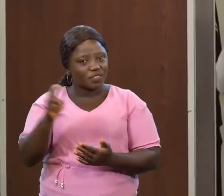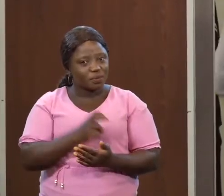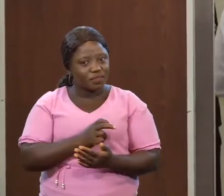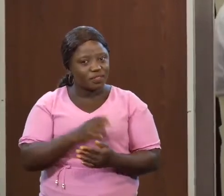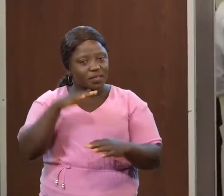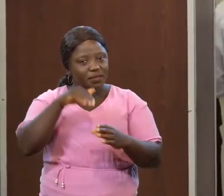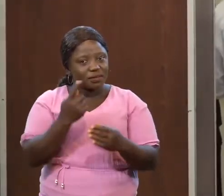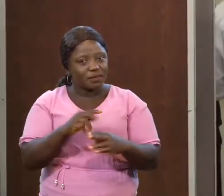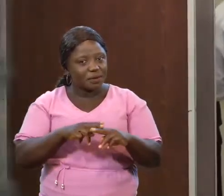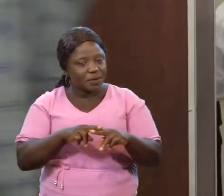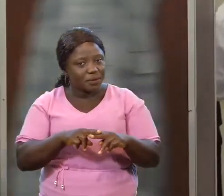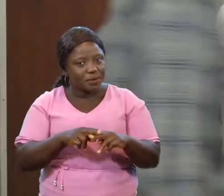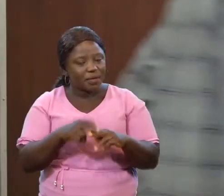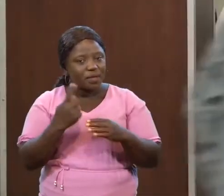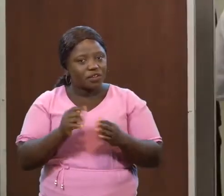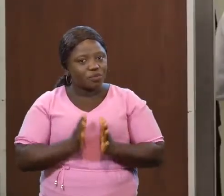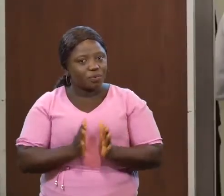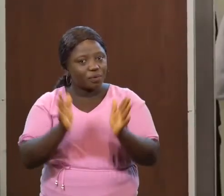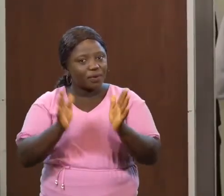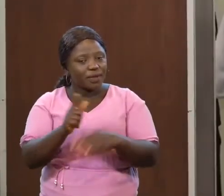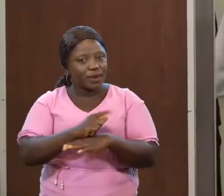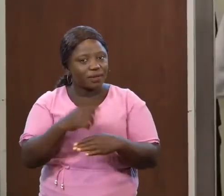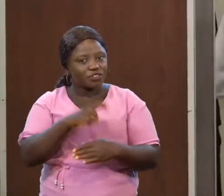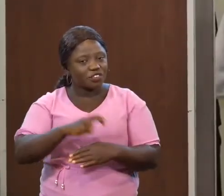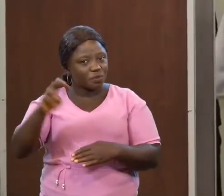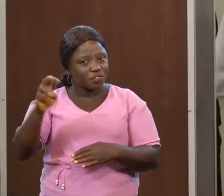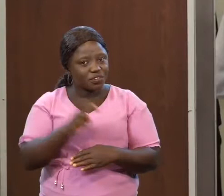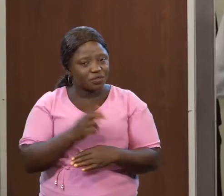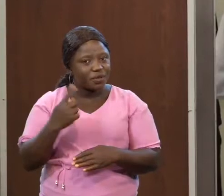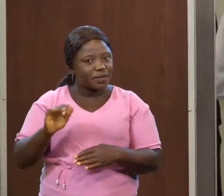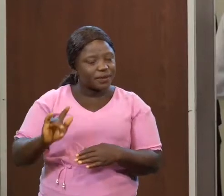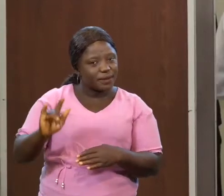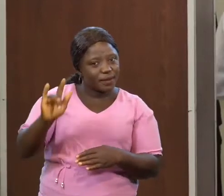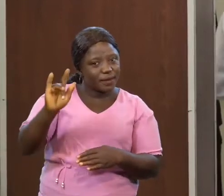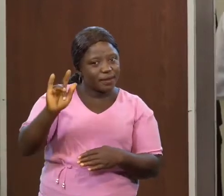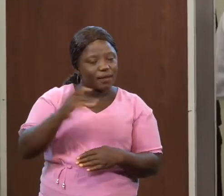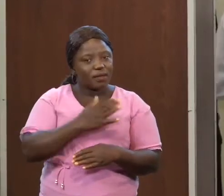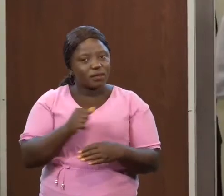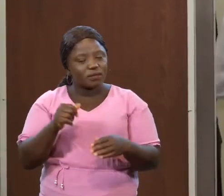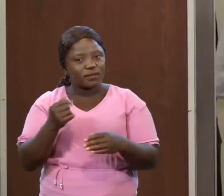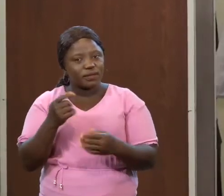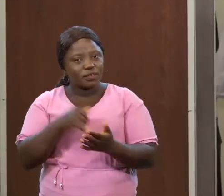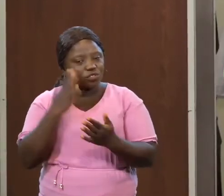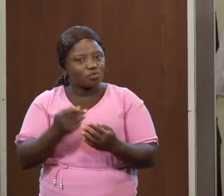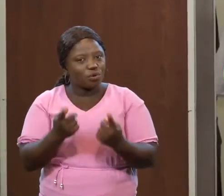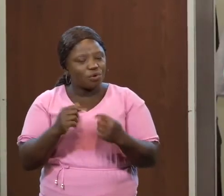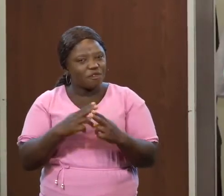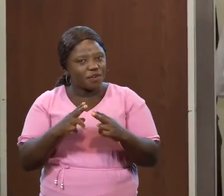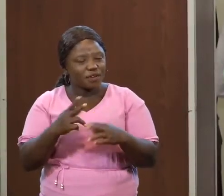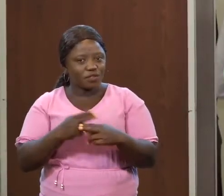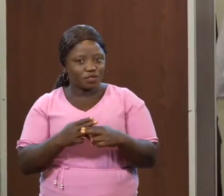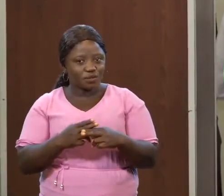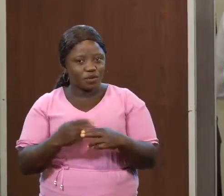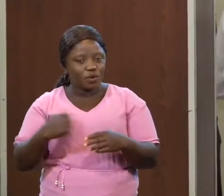is it the railway, is it the public land transportation, is it the air? We pray that day will come very